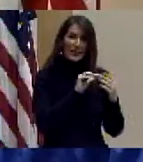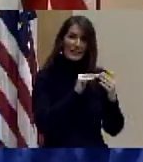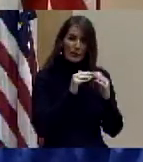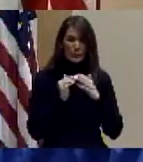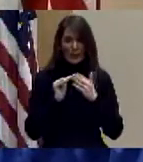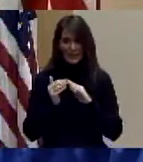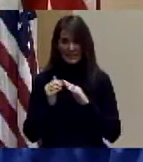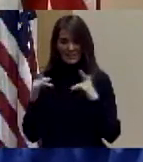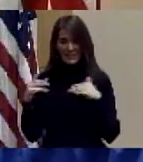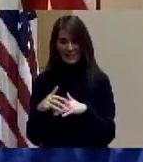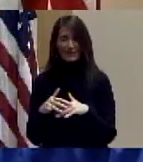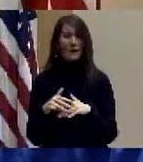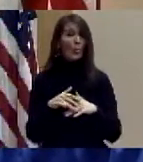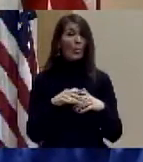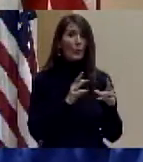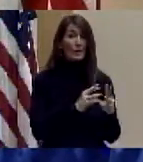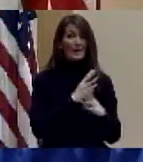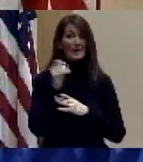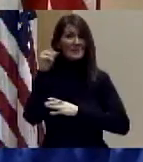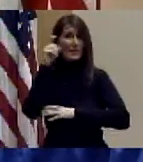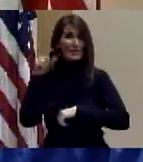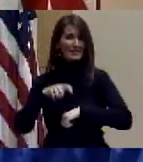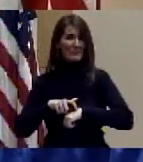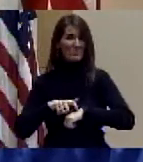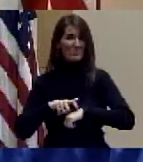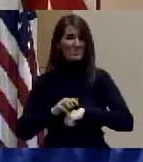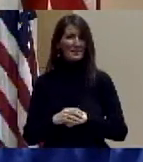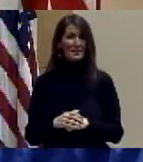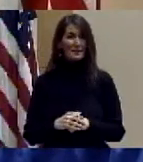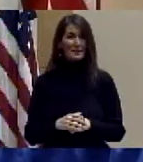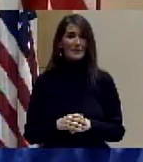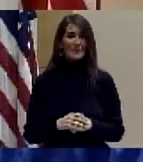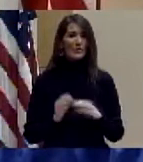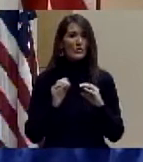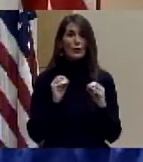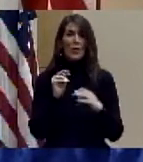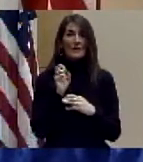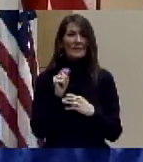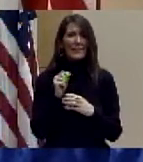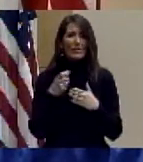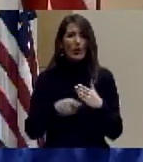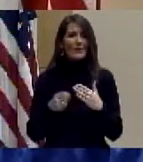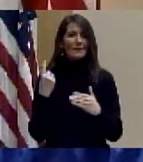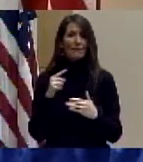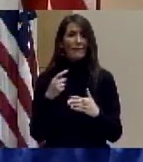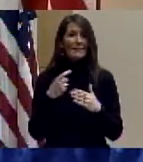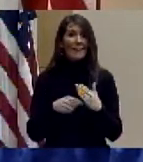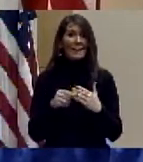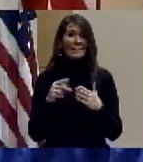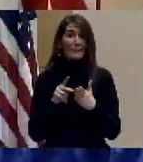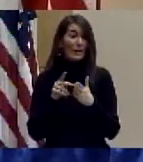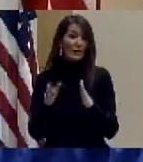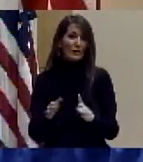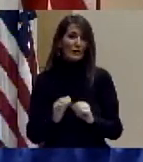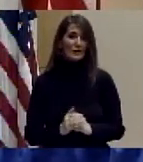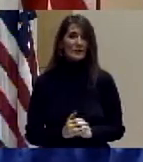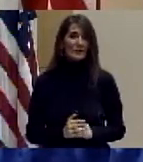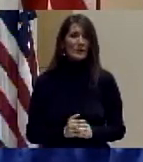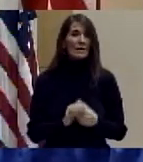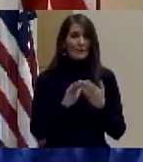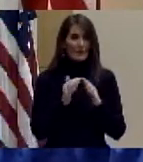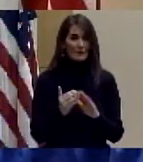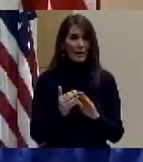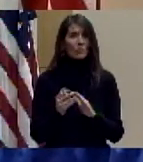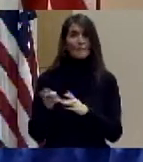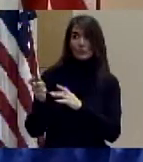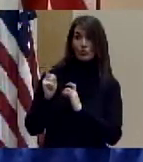place, winter and summer, at no net cost to Brighton taxpayers. The town has received